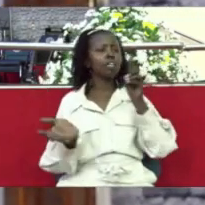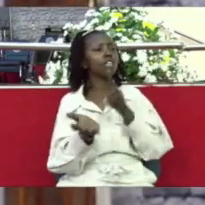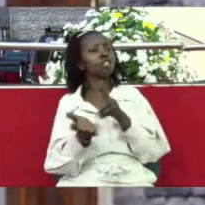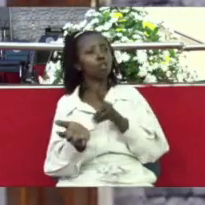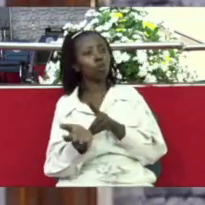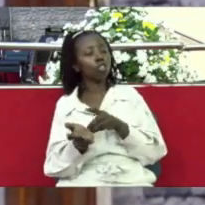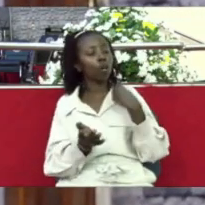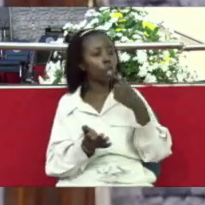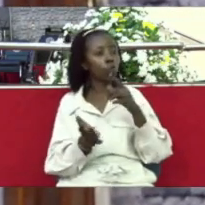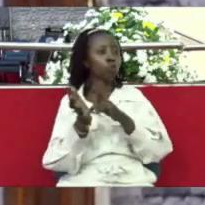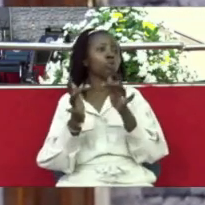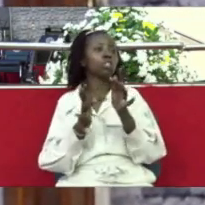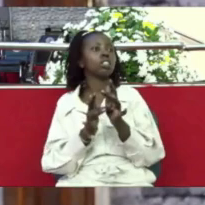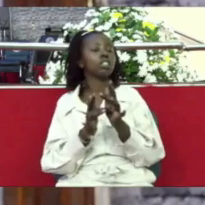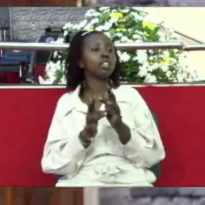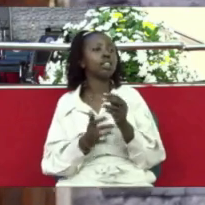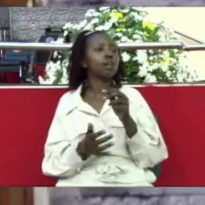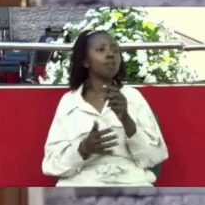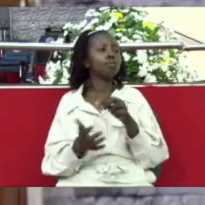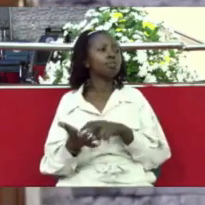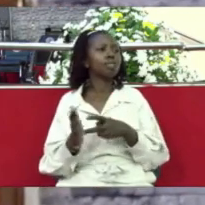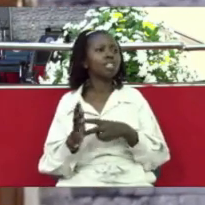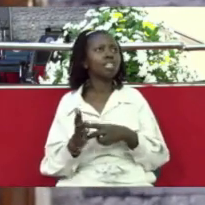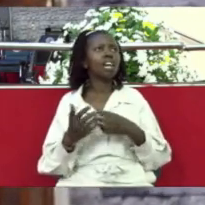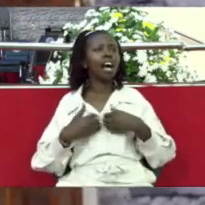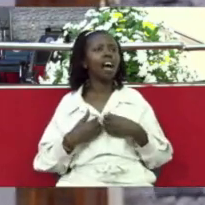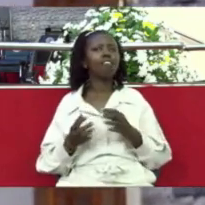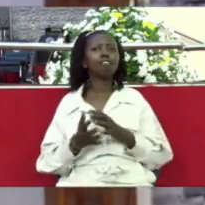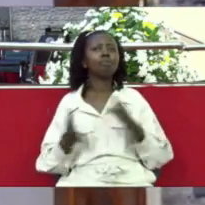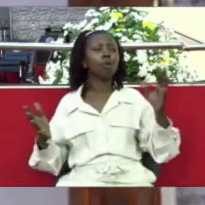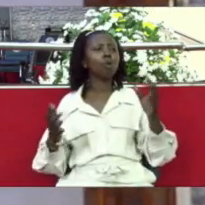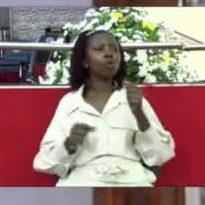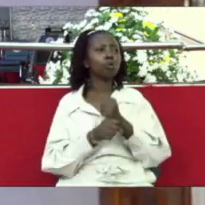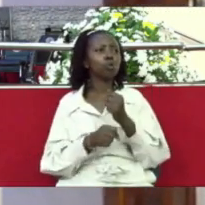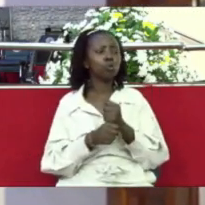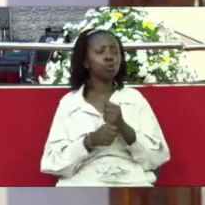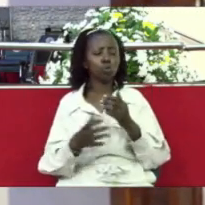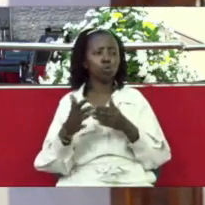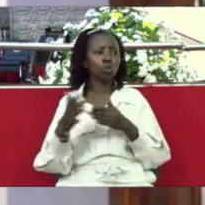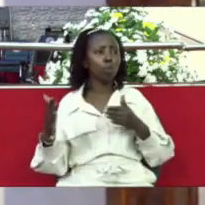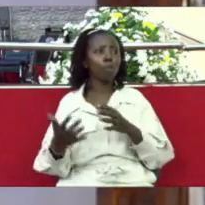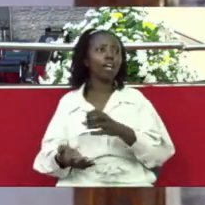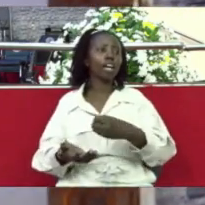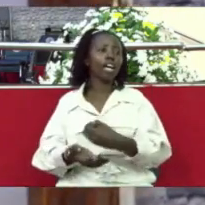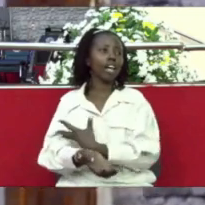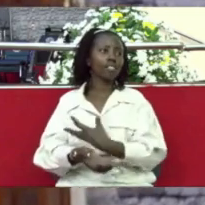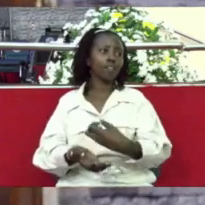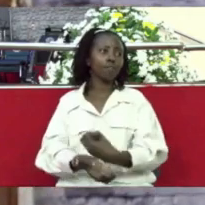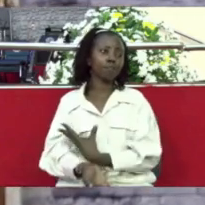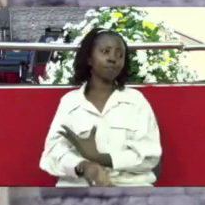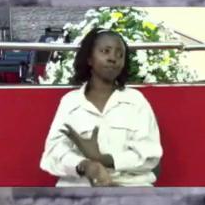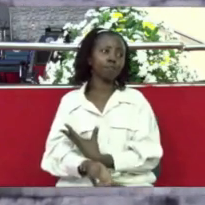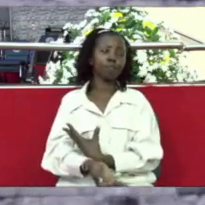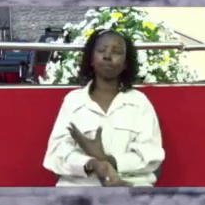can do to stop this cancer or whatever's happening. Inakwamba wakati daktari wako anafika mahali na nakuadikia,